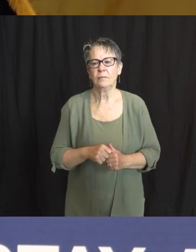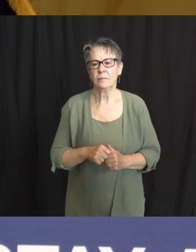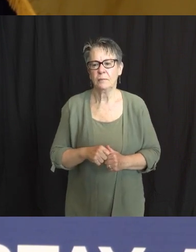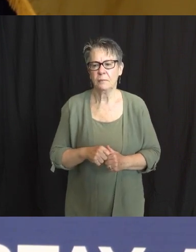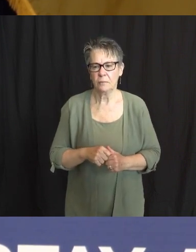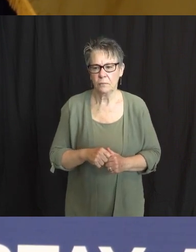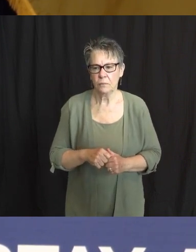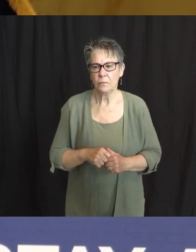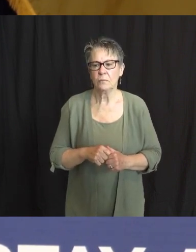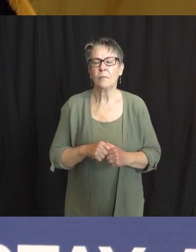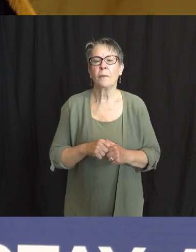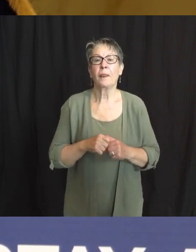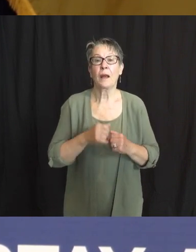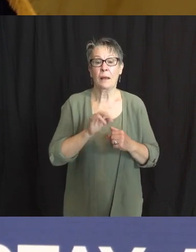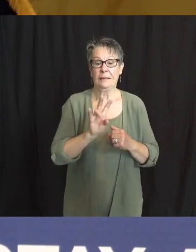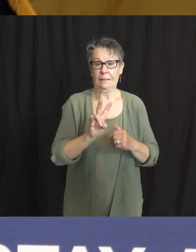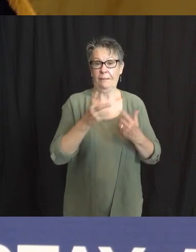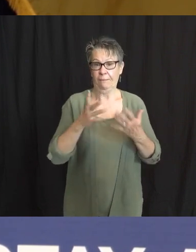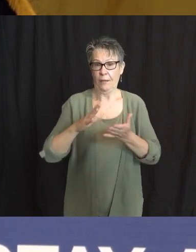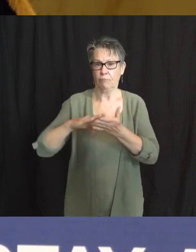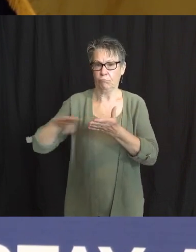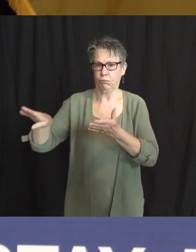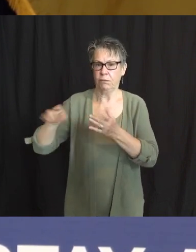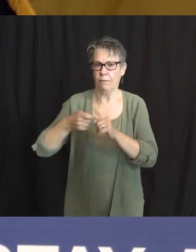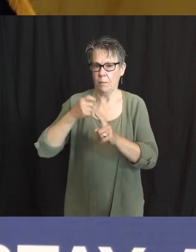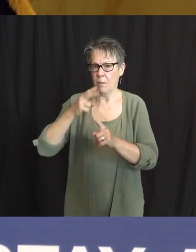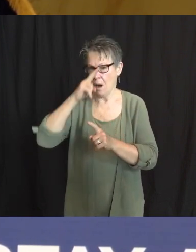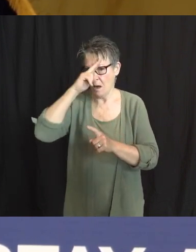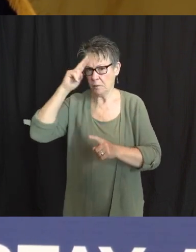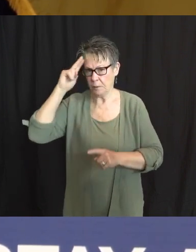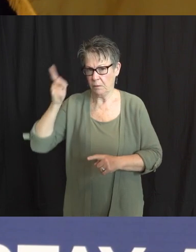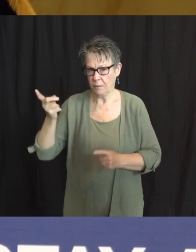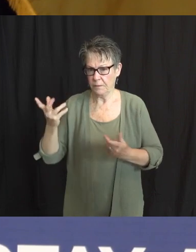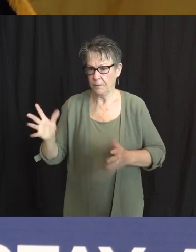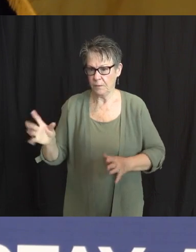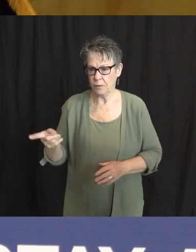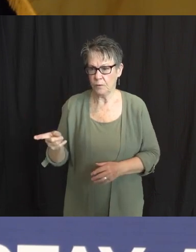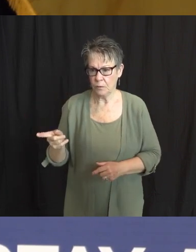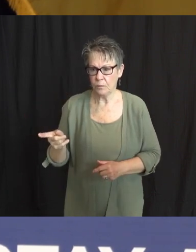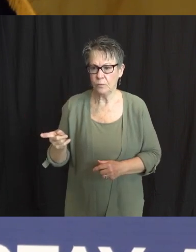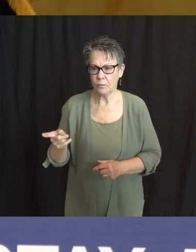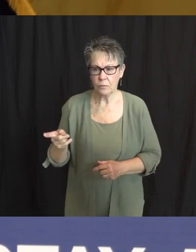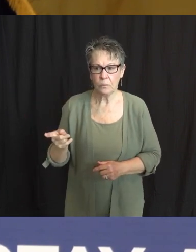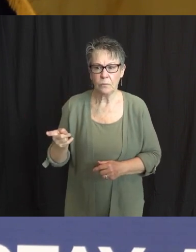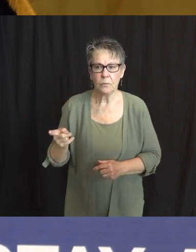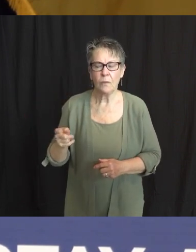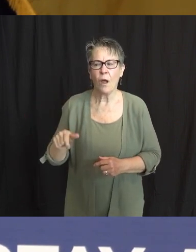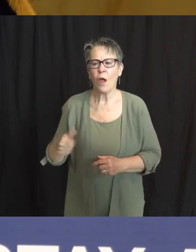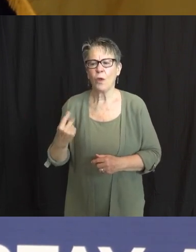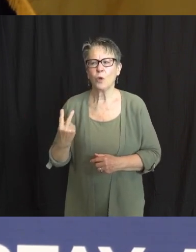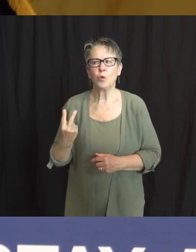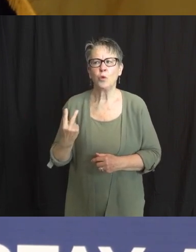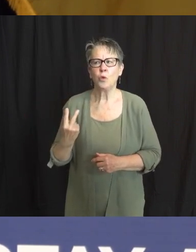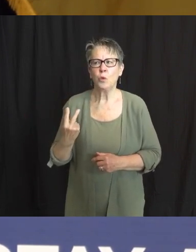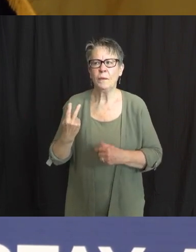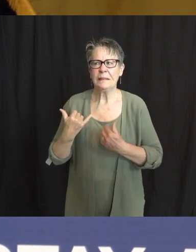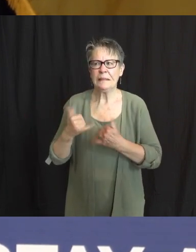I'm sorry, 2 we don't know whether they've been discharged, but 7 have been discharged, and there's been no